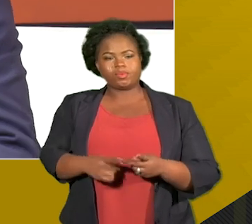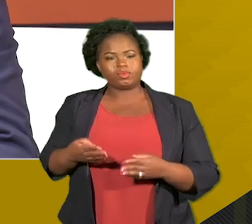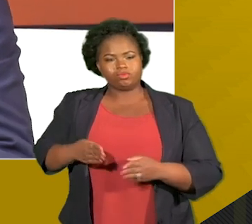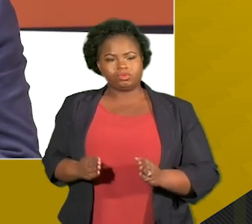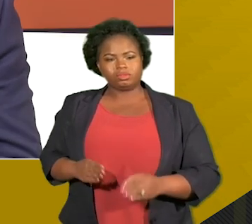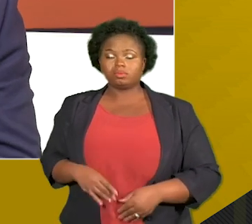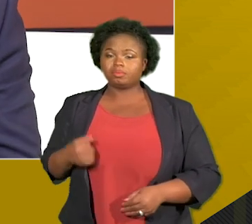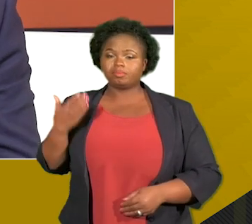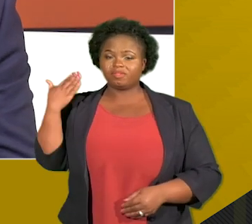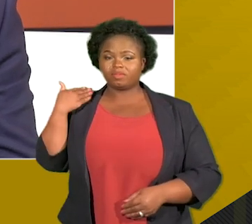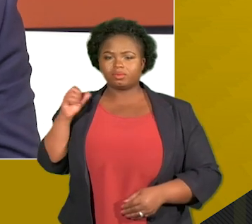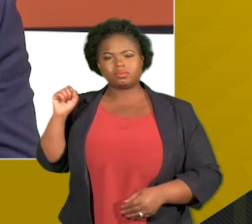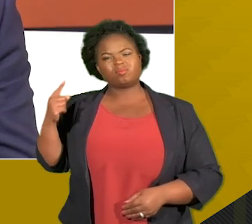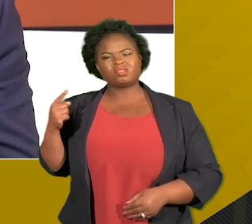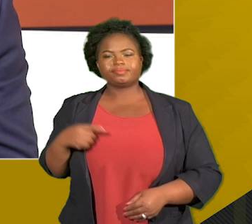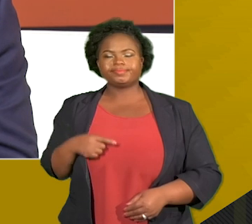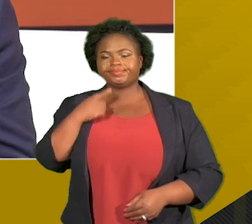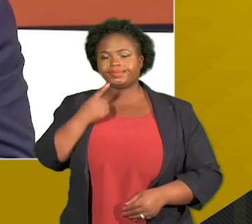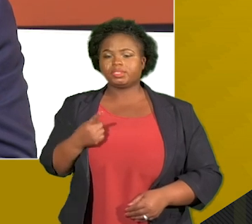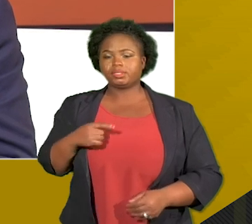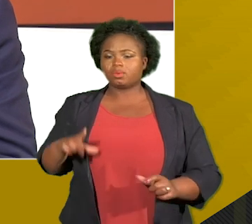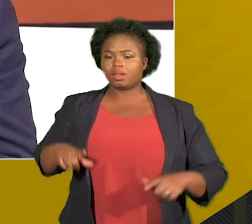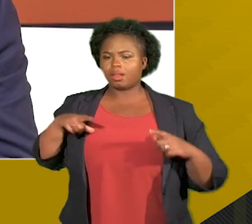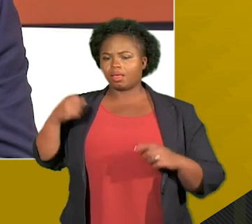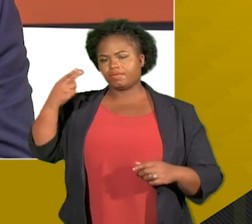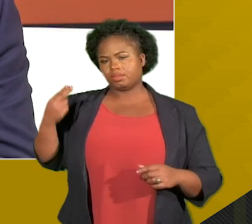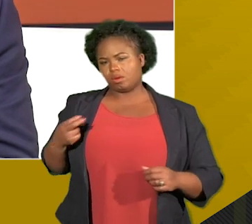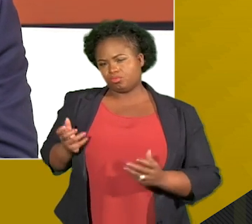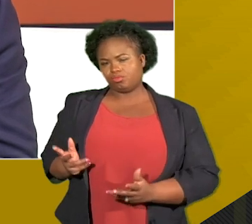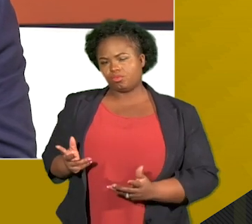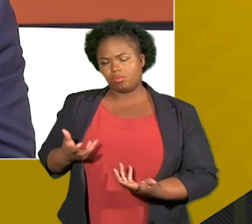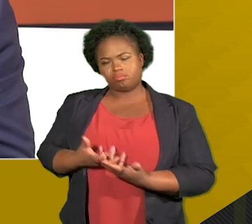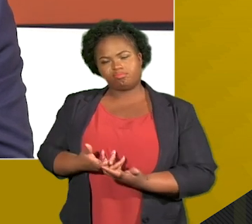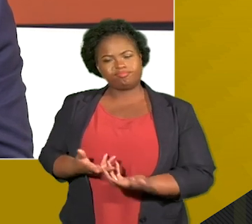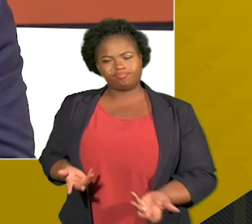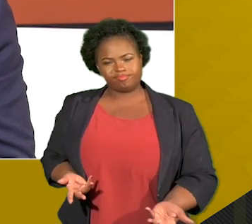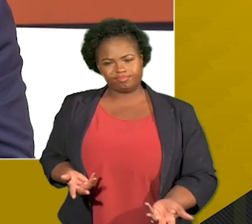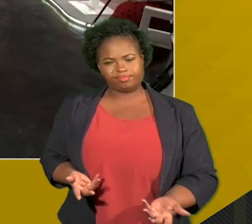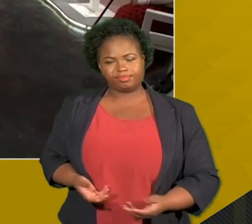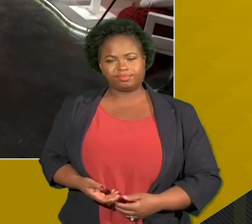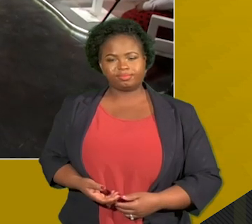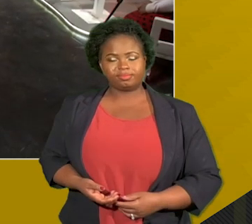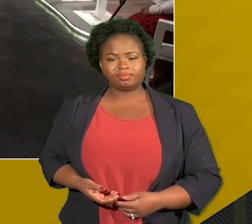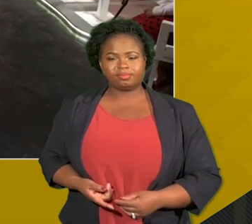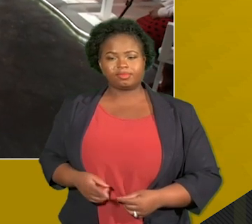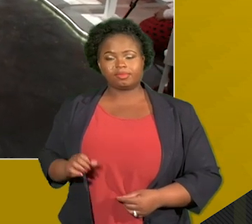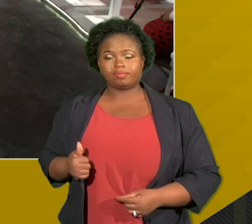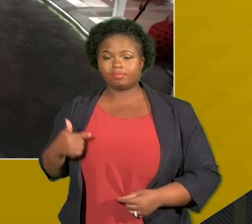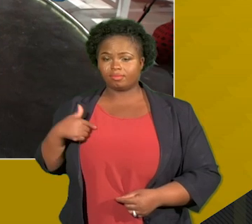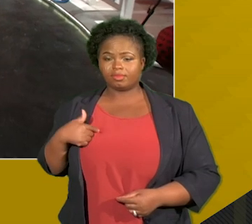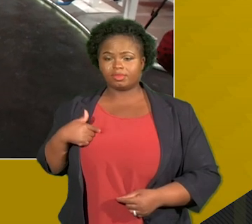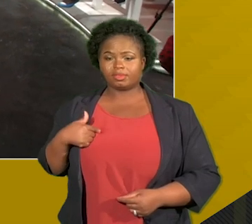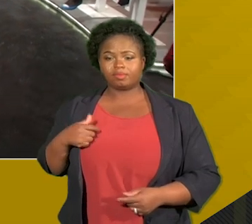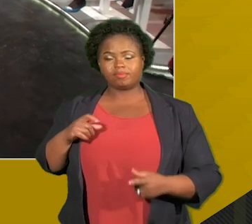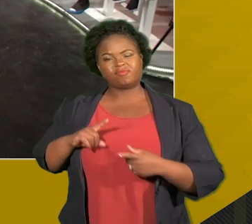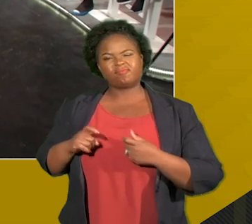Somebody earlier said, well, life is art. Mm. Yes. And there, a really well-known American artist